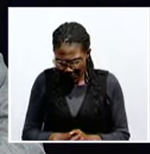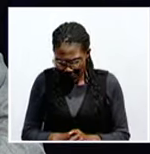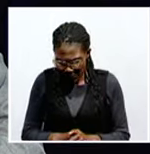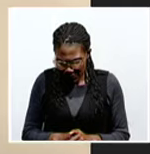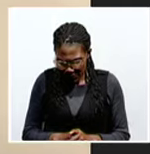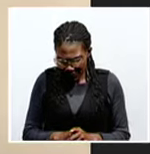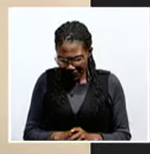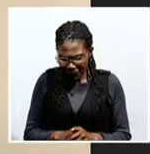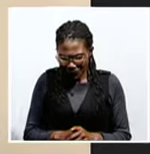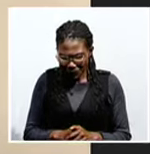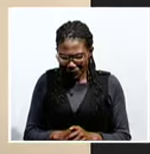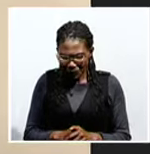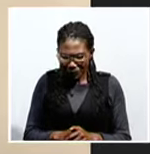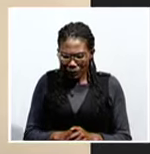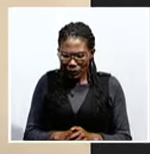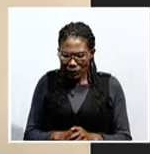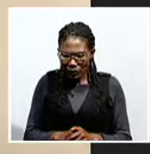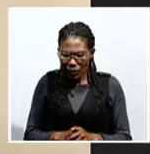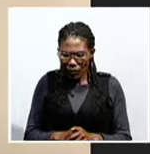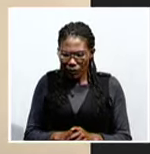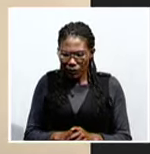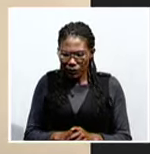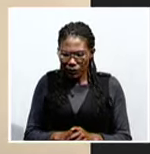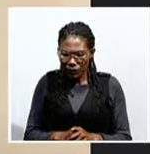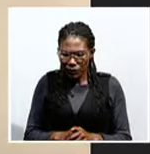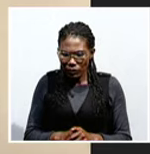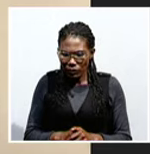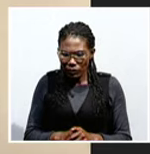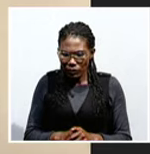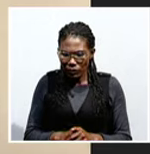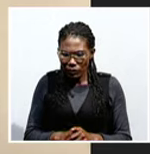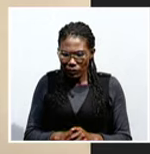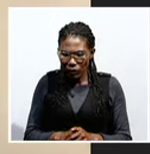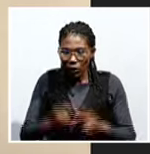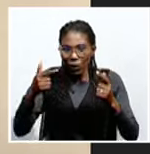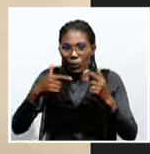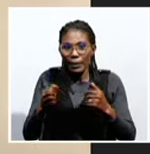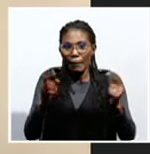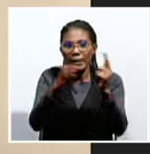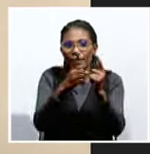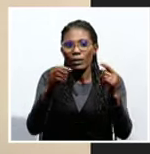I first saw Comrade Hage in Kwanza Sul,